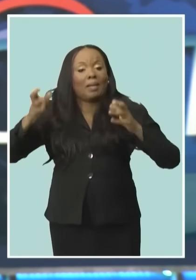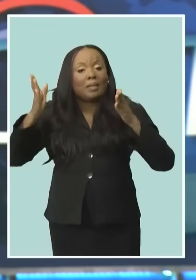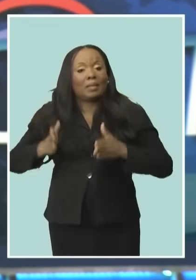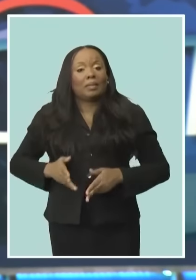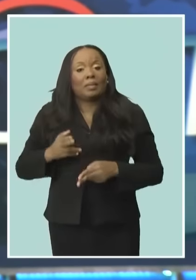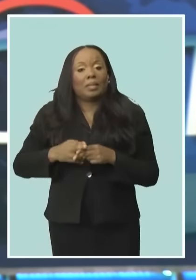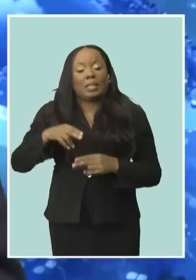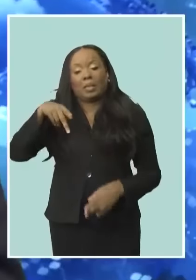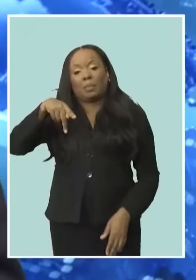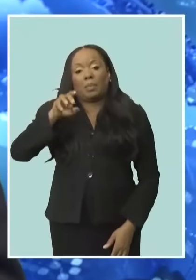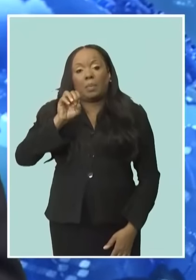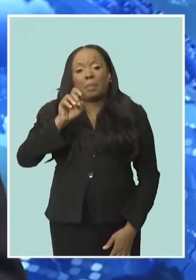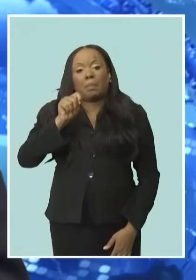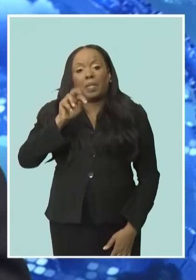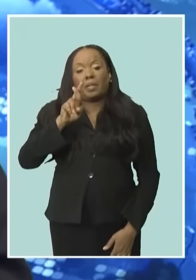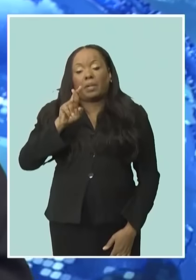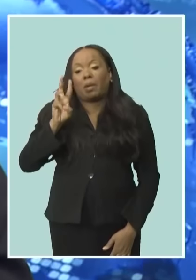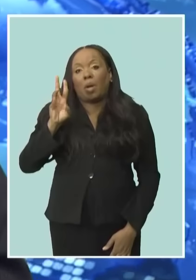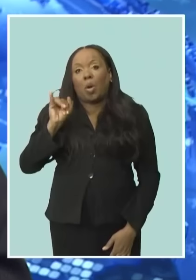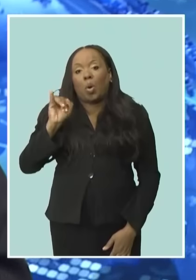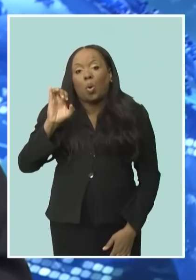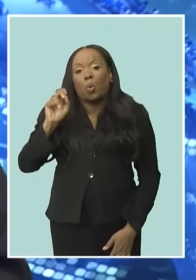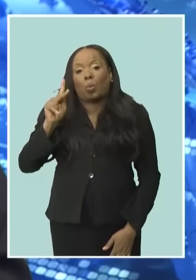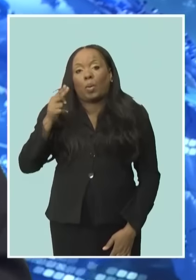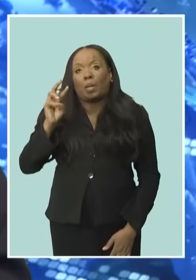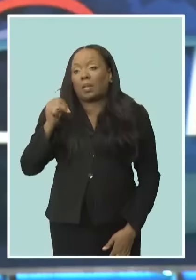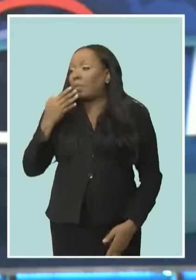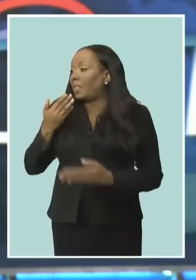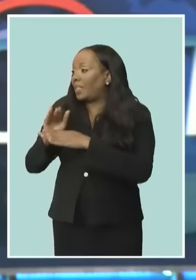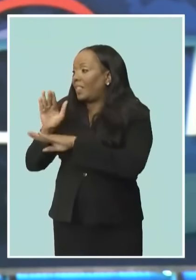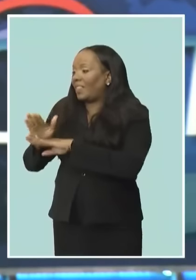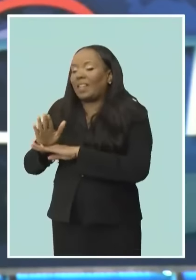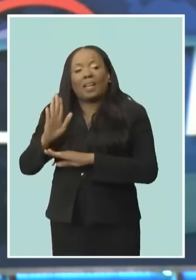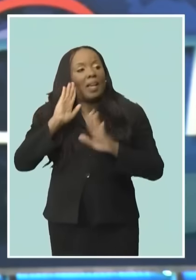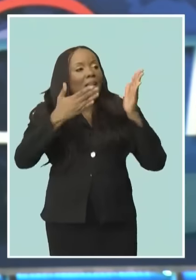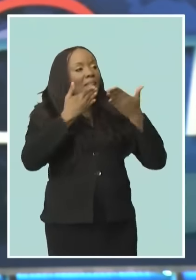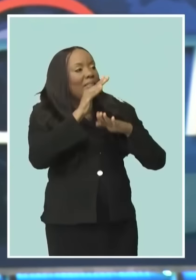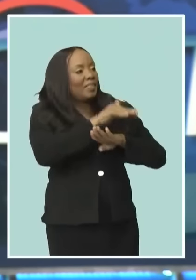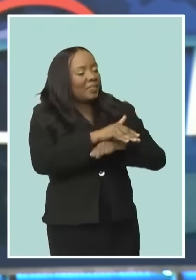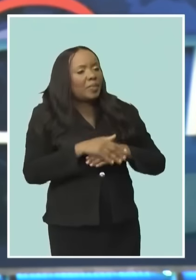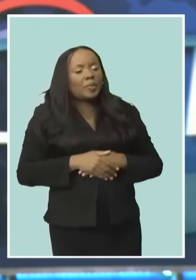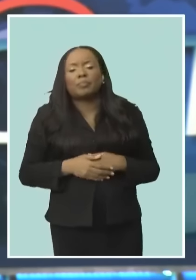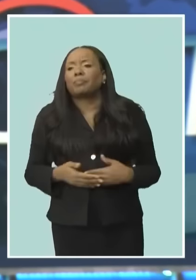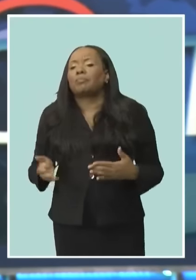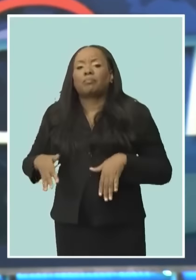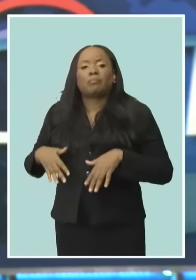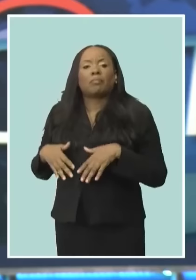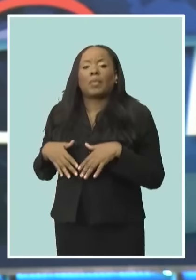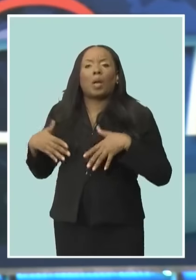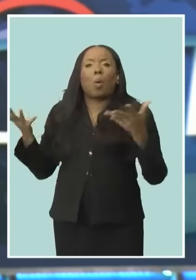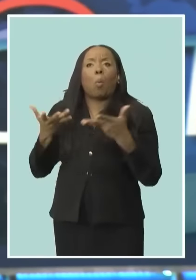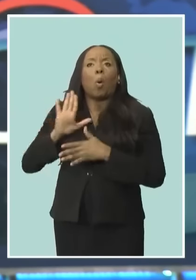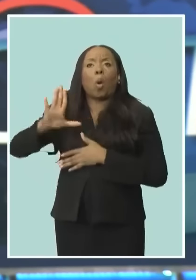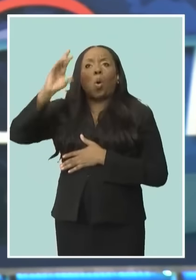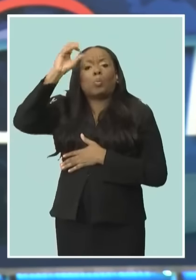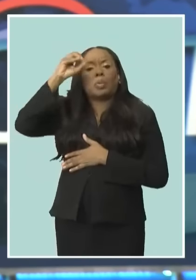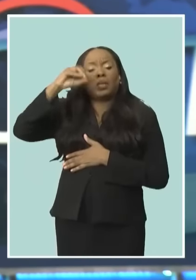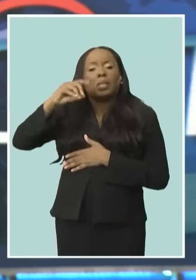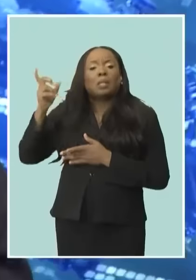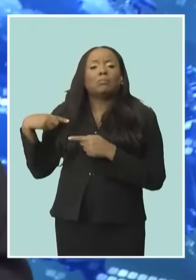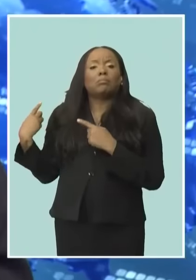evening, Peter. Hi, good evening. Good evening. It's good to be with you. Thanks for coming, Peter. So tell us, what is your take of all that's been happening over the last few